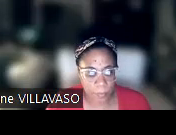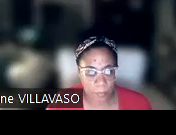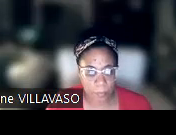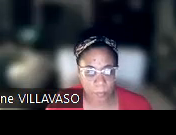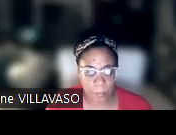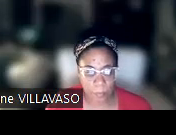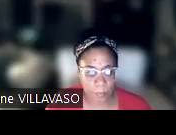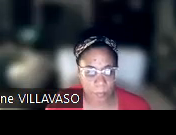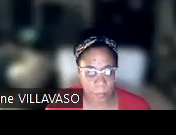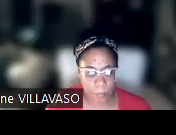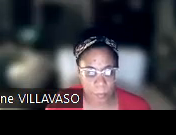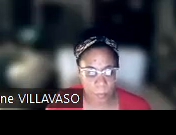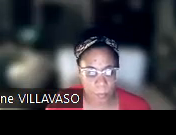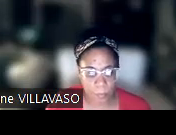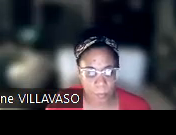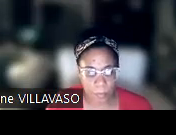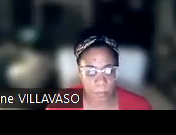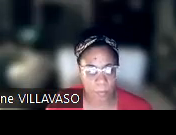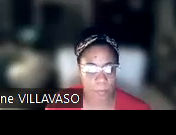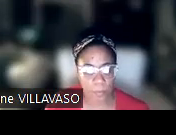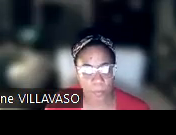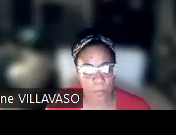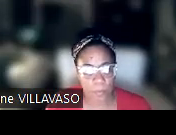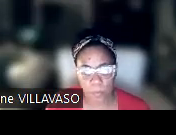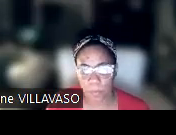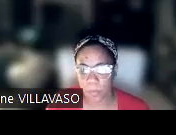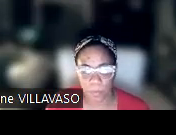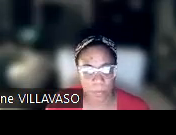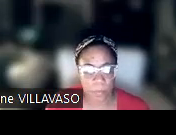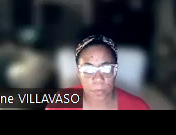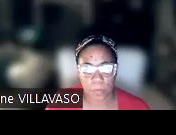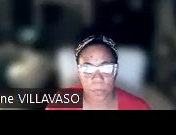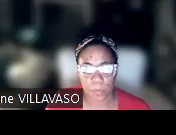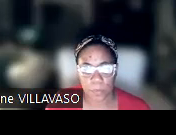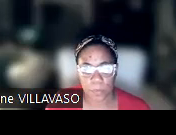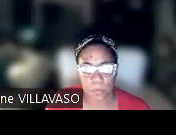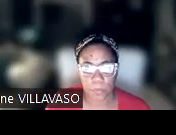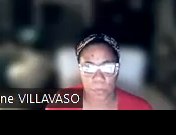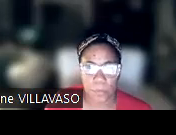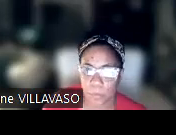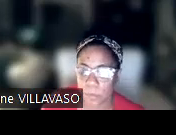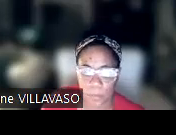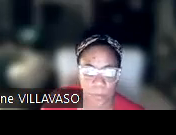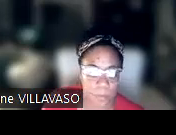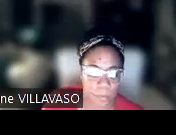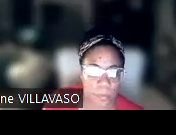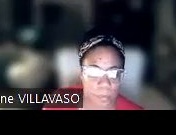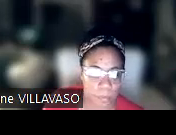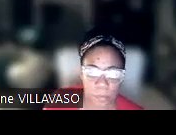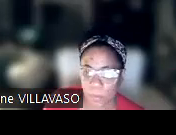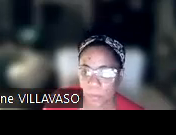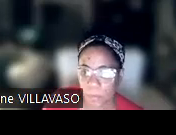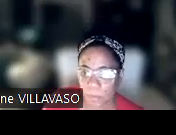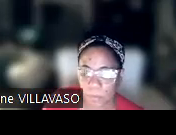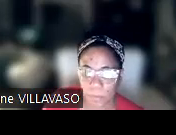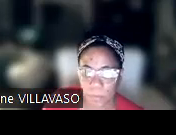oversight board, the same way that one of these subcommittees develops a document that's eventually discussed and approved by the full commission. So that